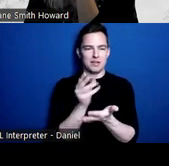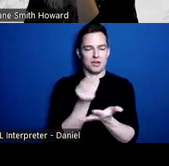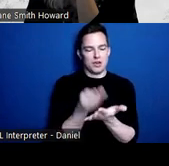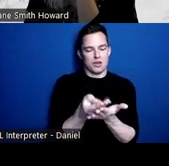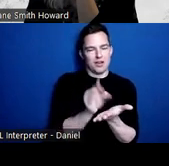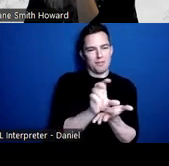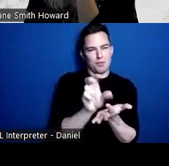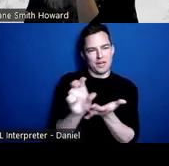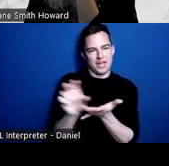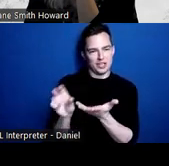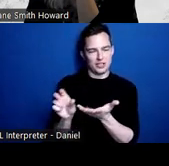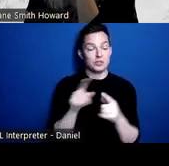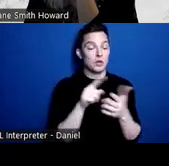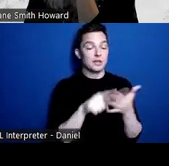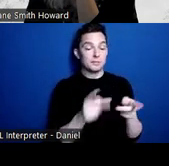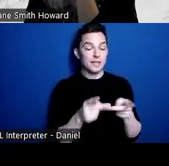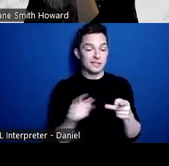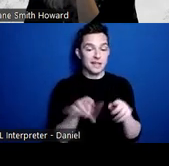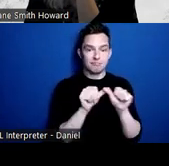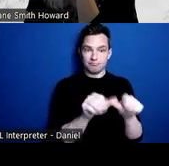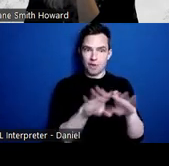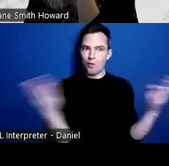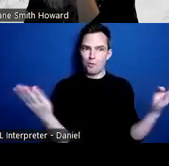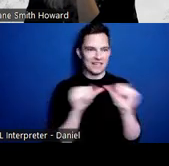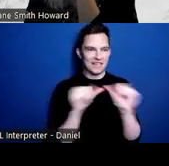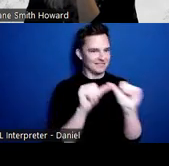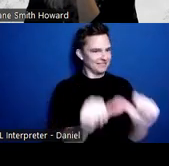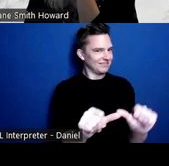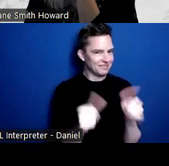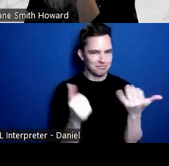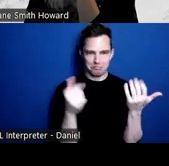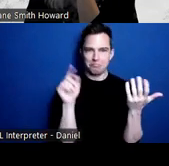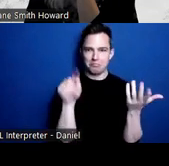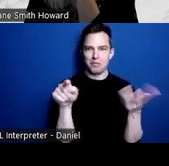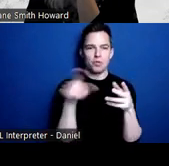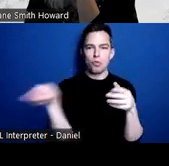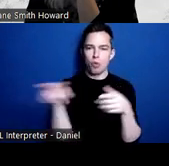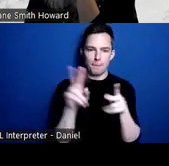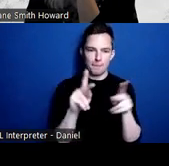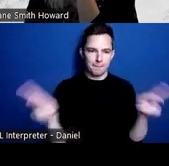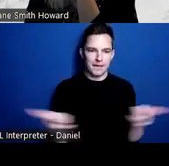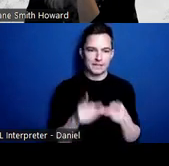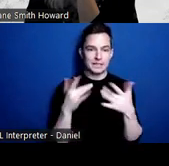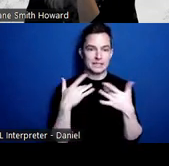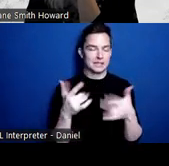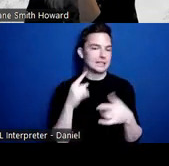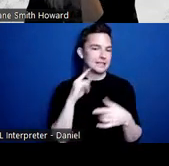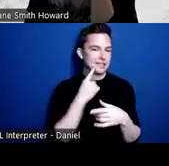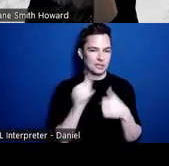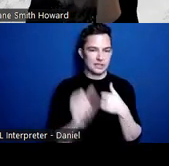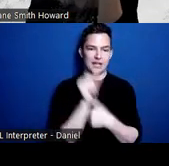know, these facilities stay open. These facilities that are hugely detrimental,